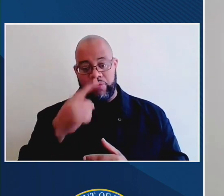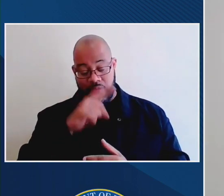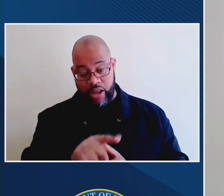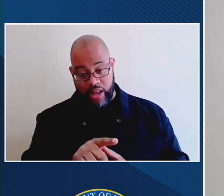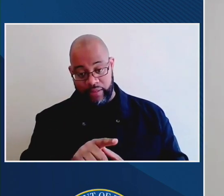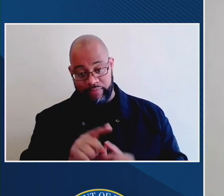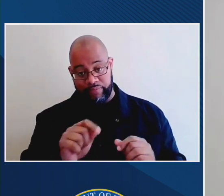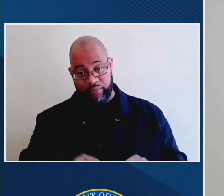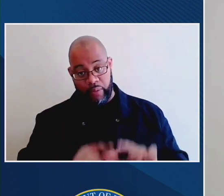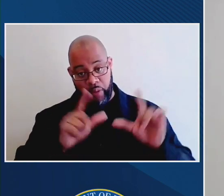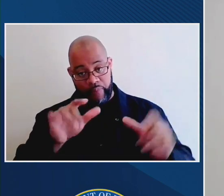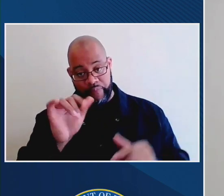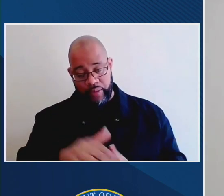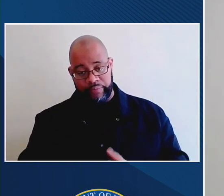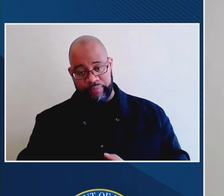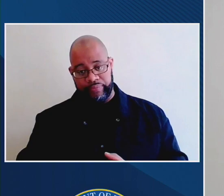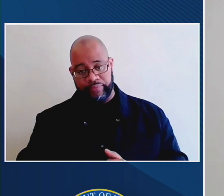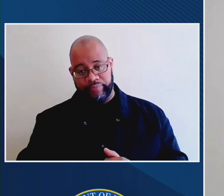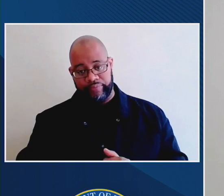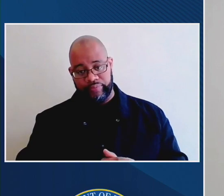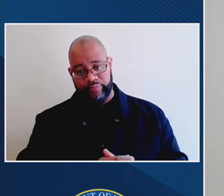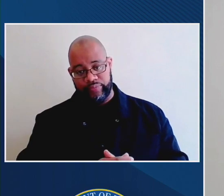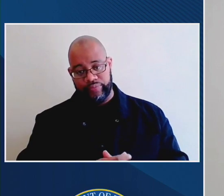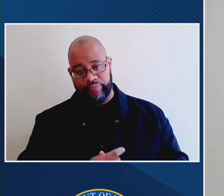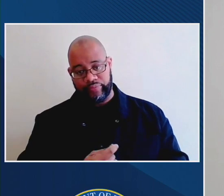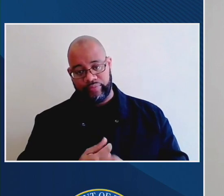that up, like the